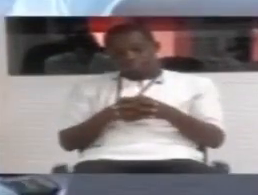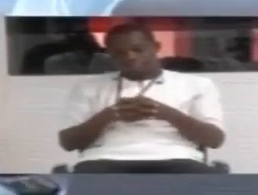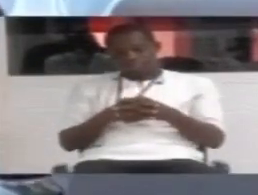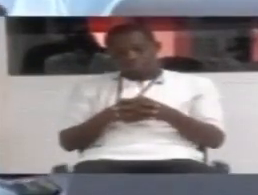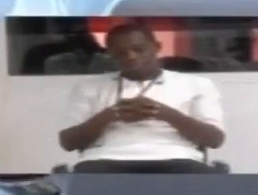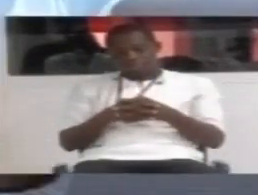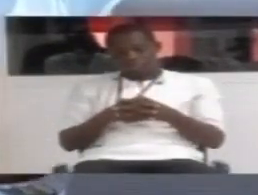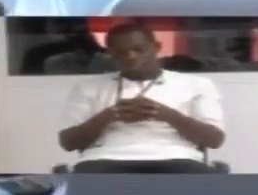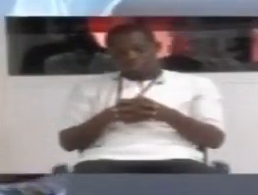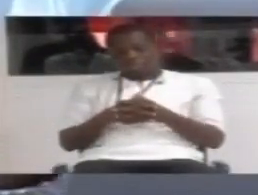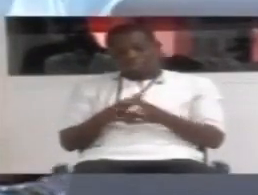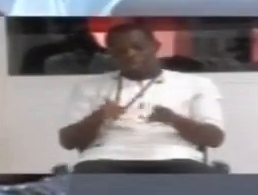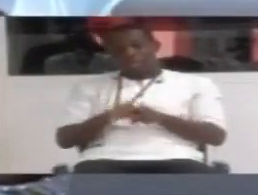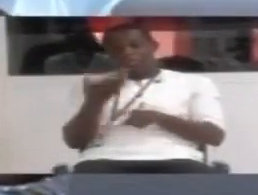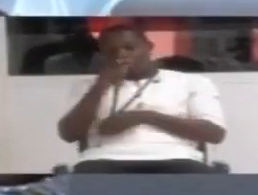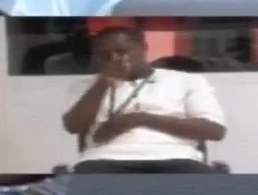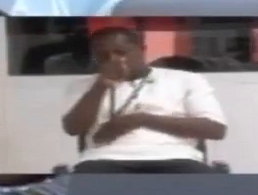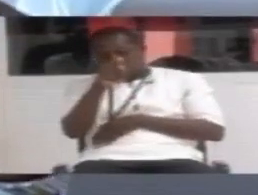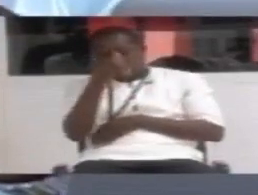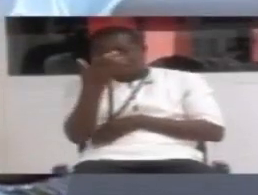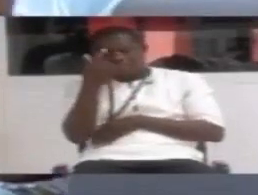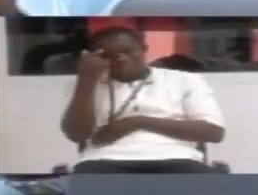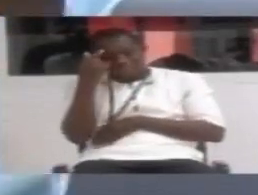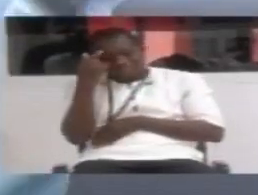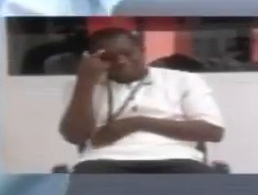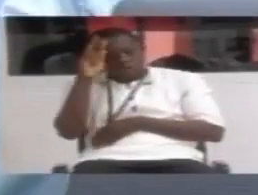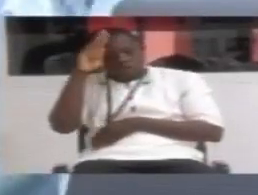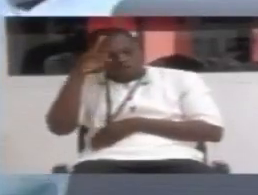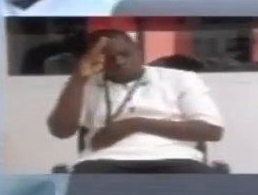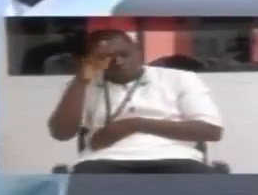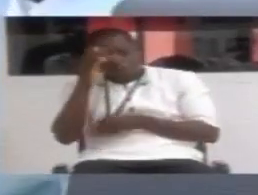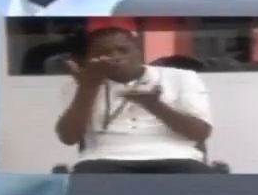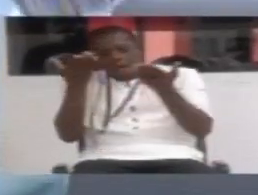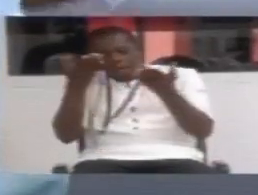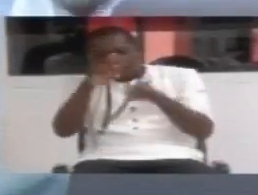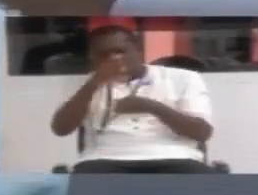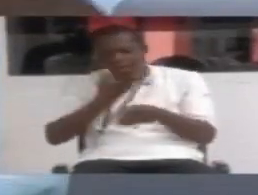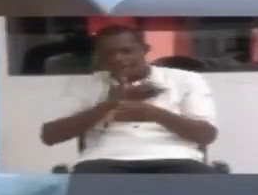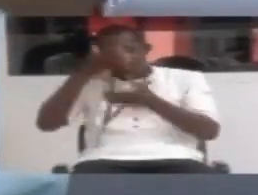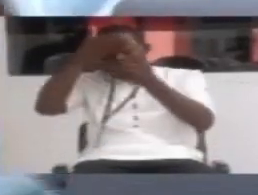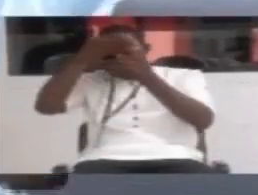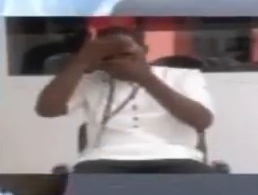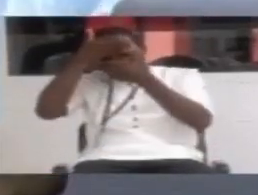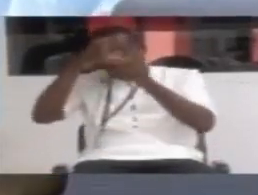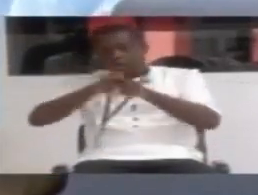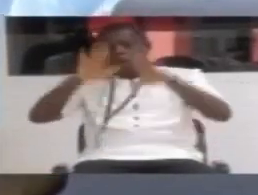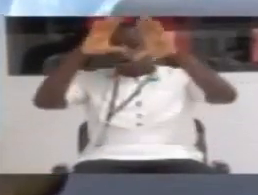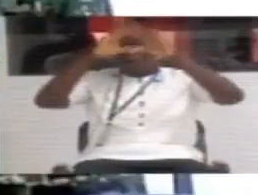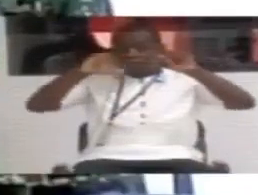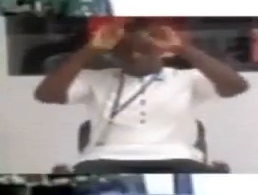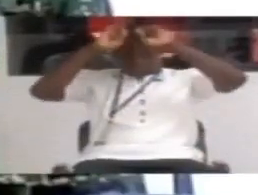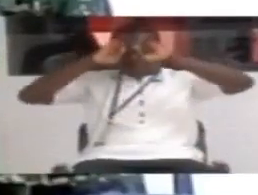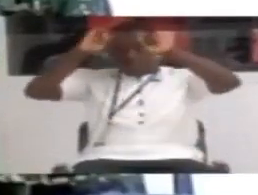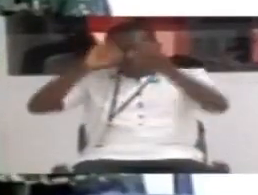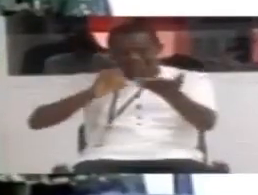Didn't it strike you as odd that you would have to wear masks in the official execution of your